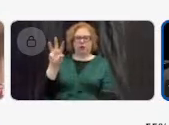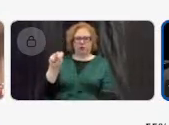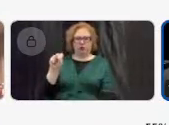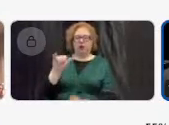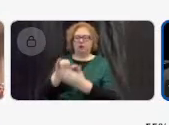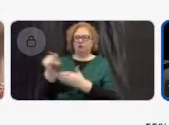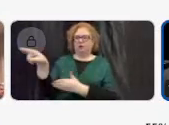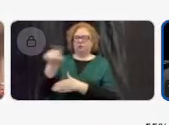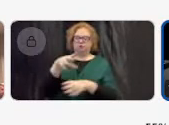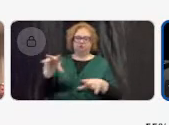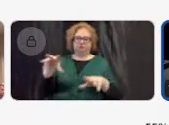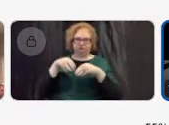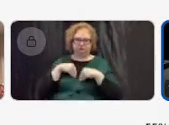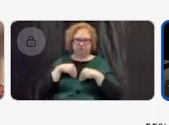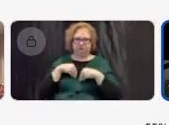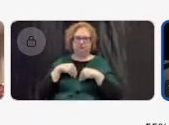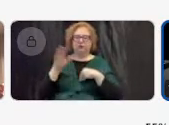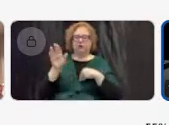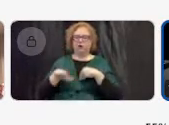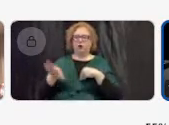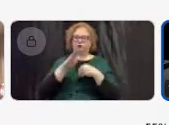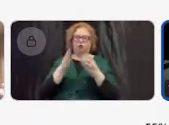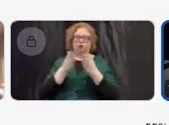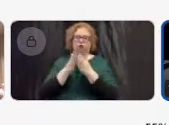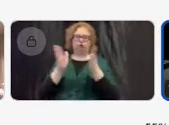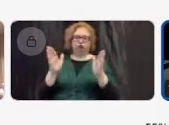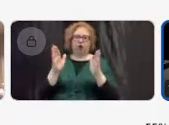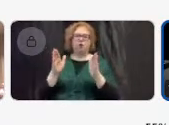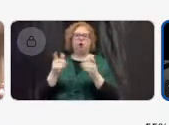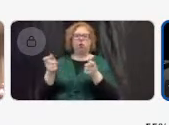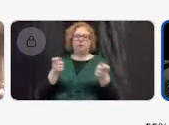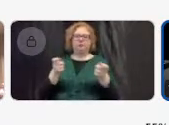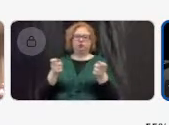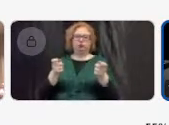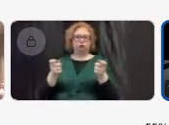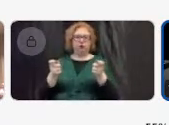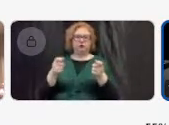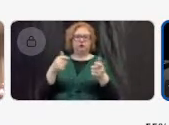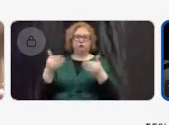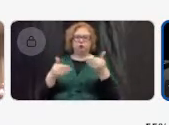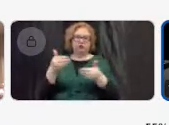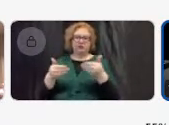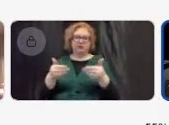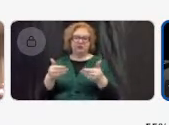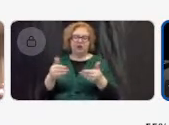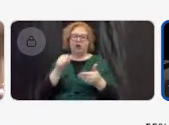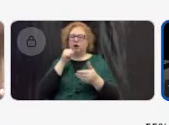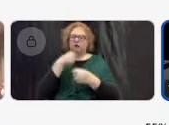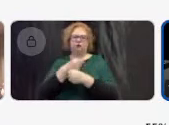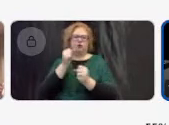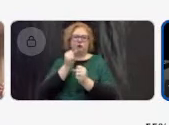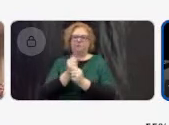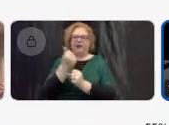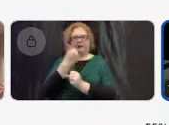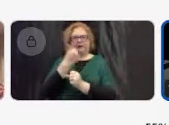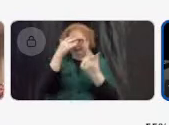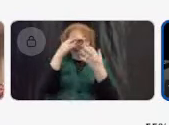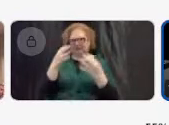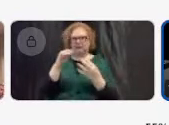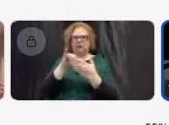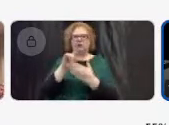general administration procedure, and do not make decisions that are arbitrary or capricious, and that's